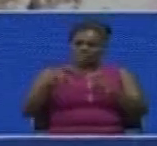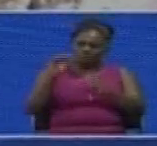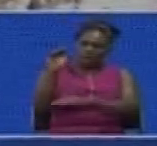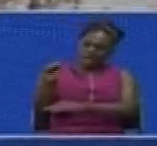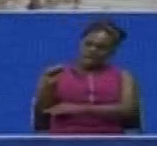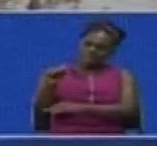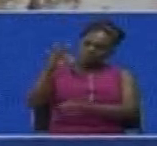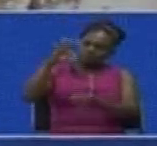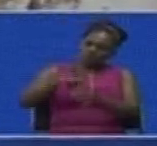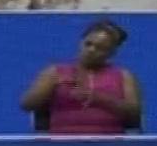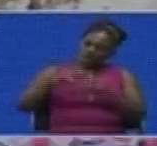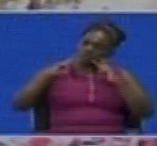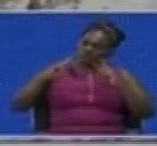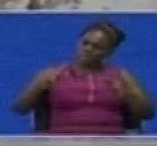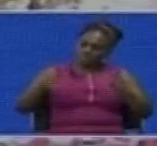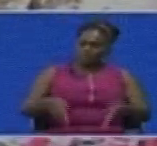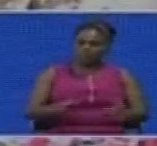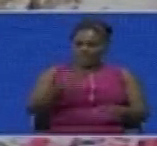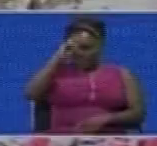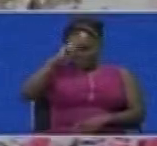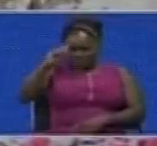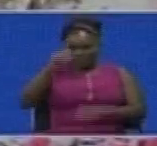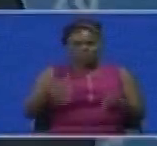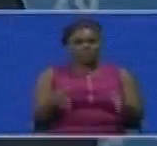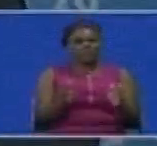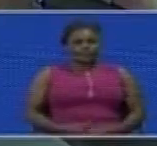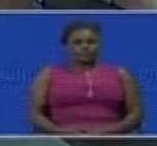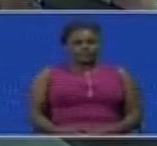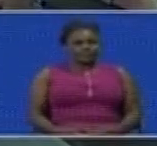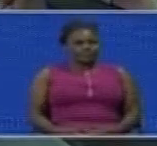in a more peaceful, more respectful way.